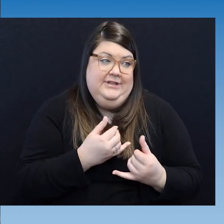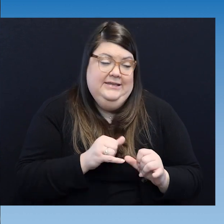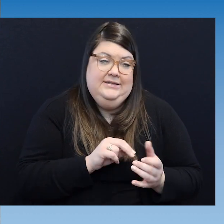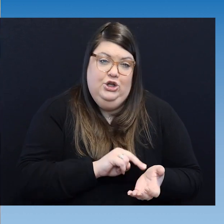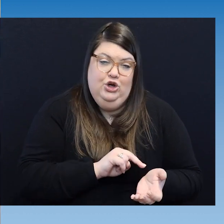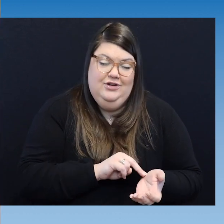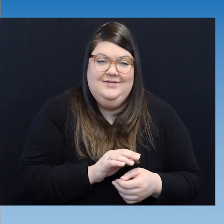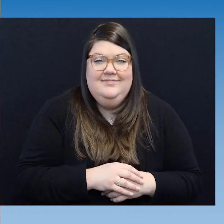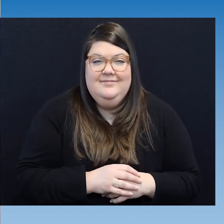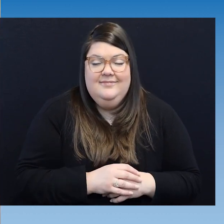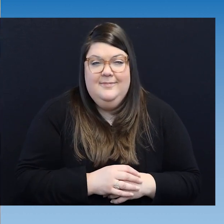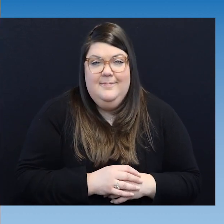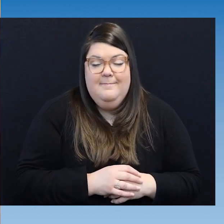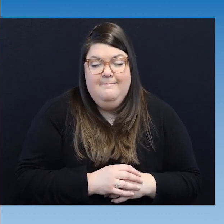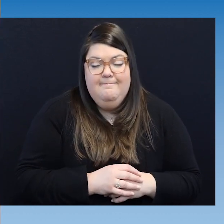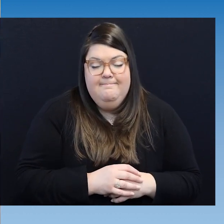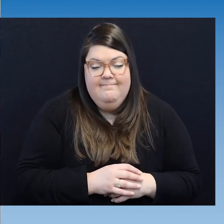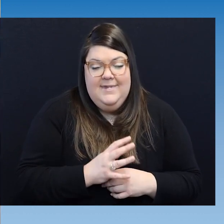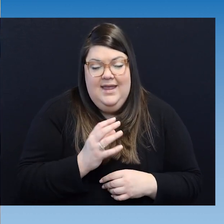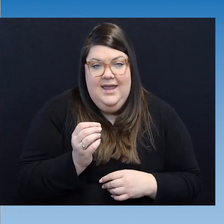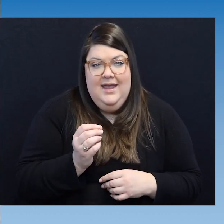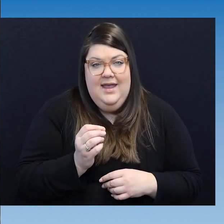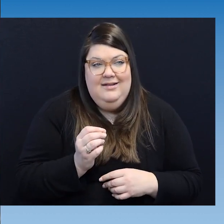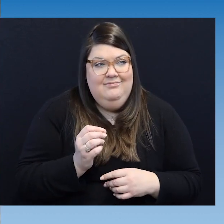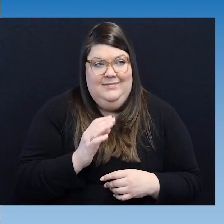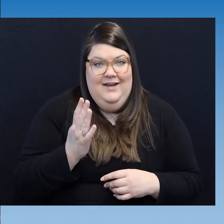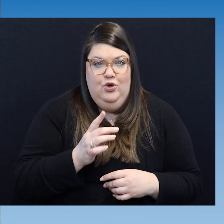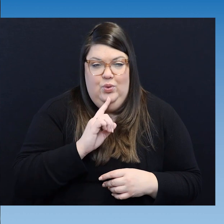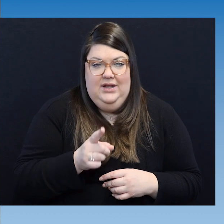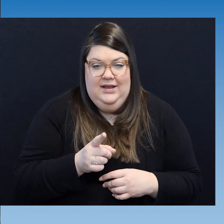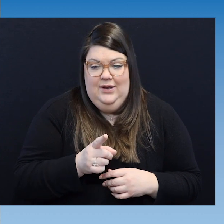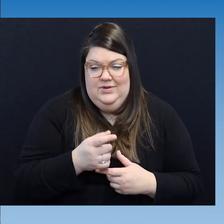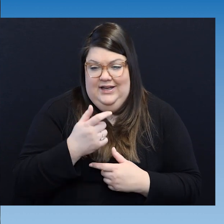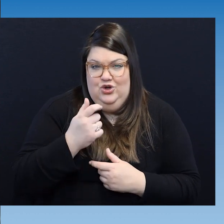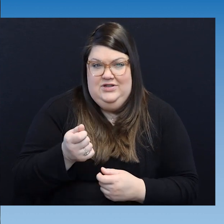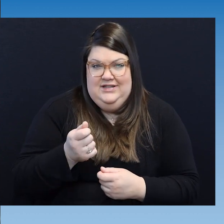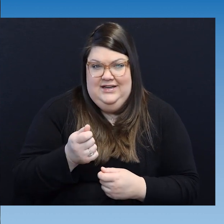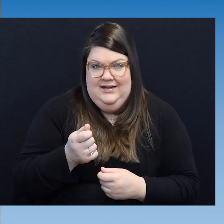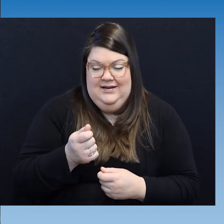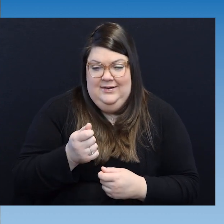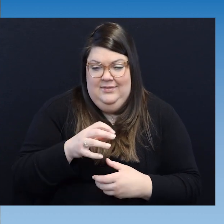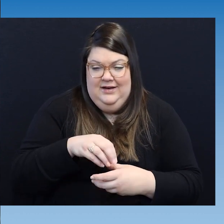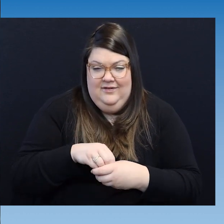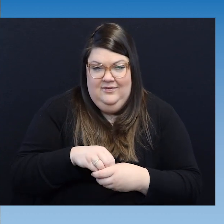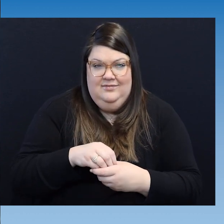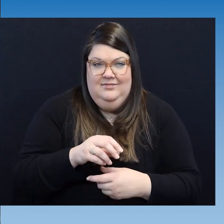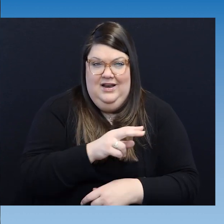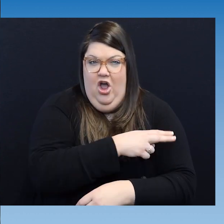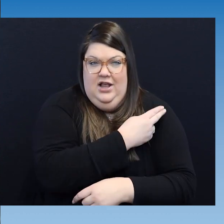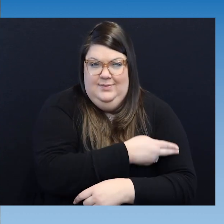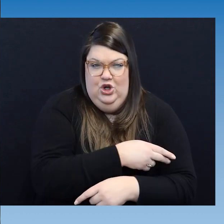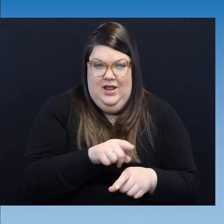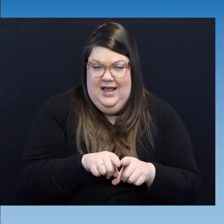nurse. And I never really was interested in being in the hospital as